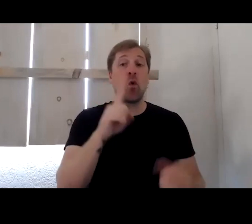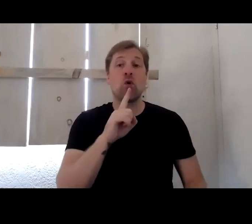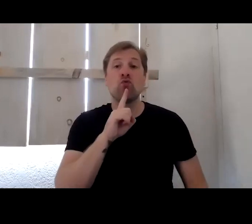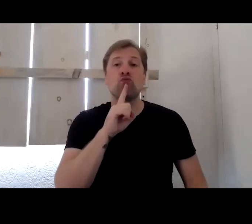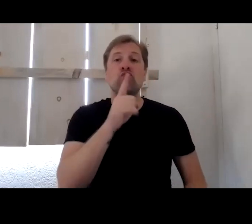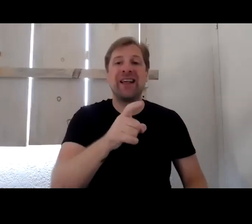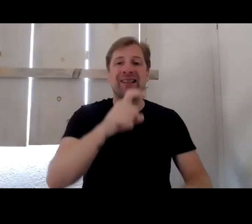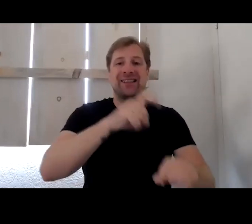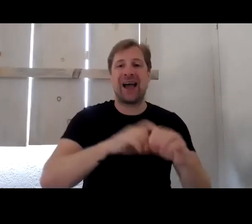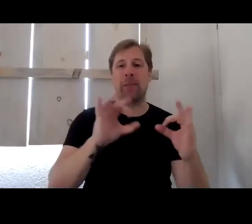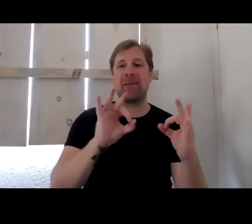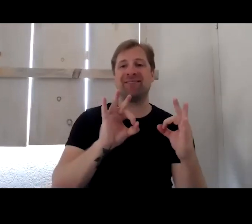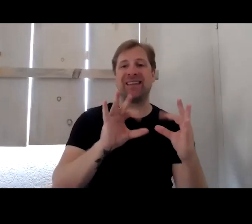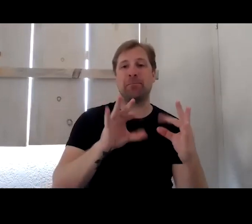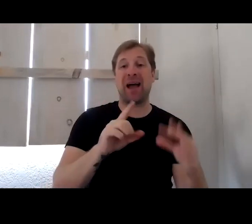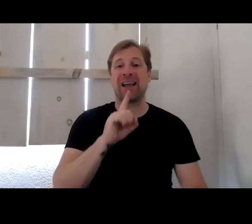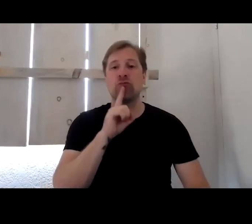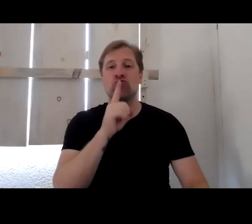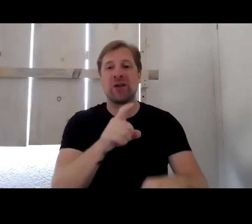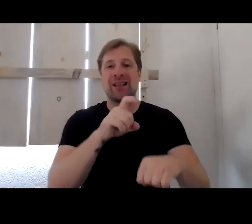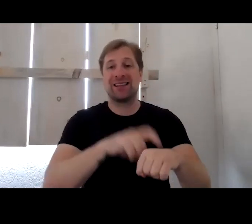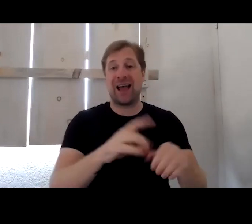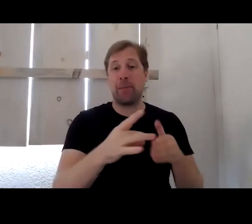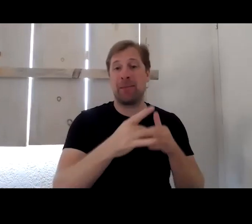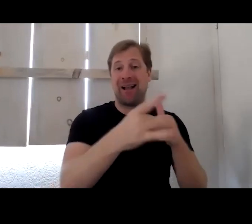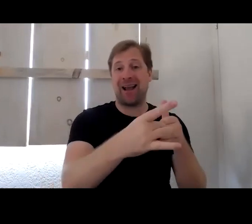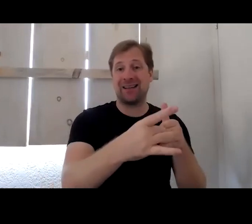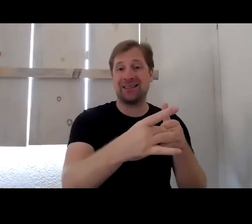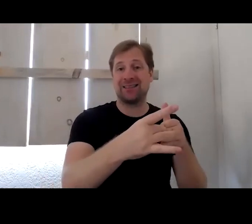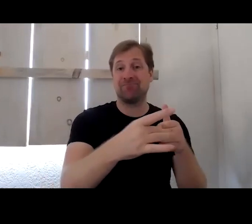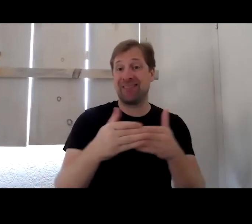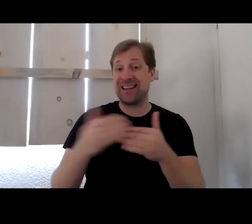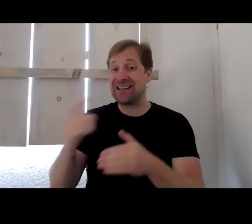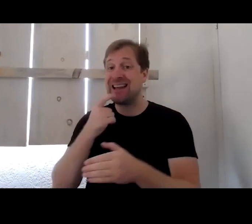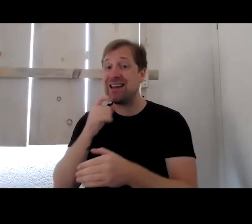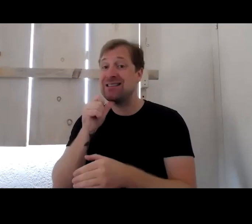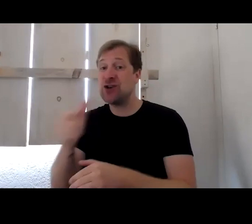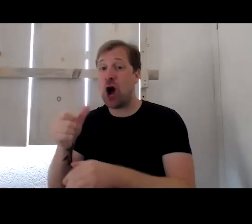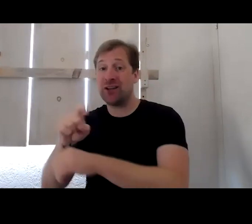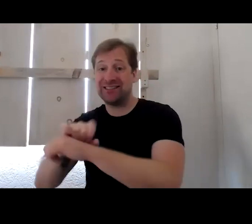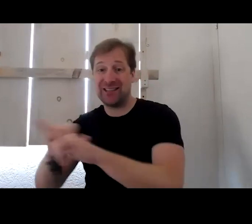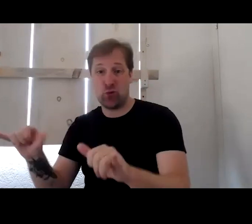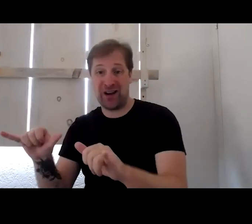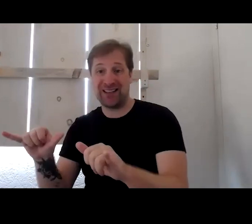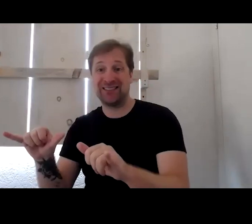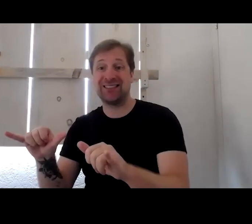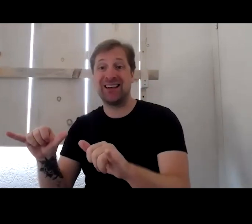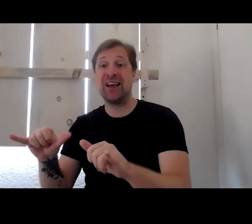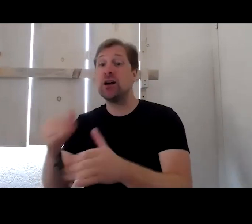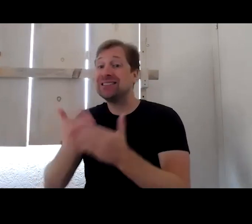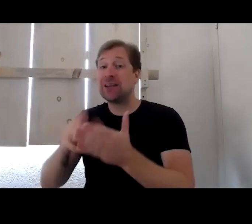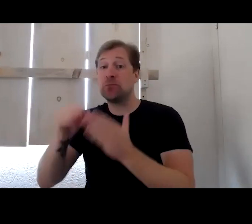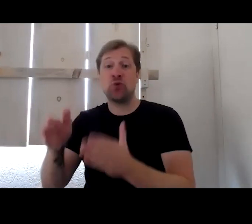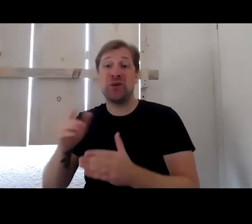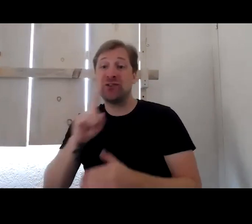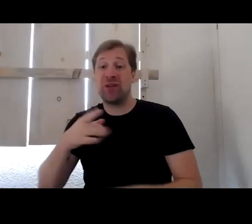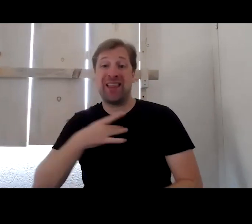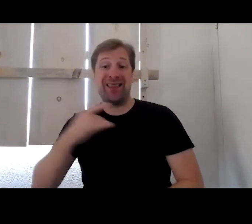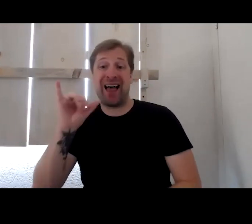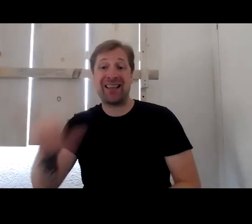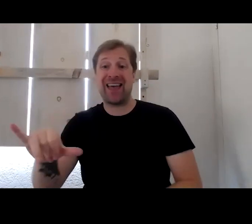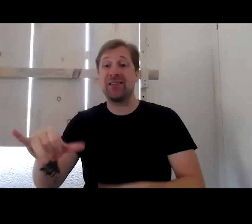guidance. Asynchronous pretty much means at any time. And that's one of the things that some students really like about distance learning. It allows